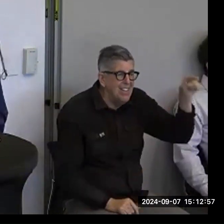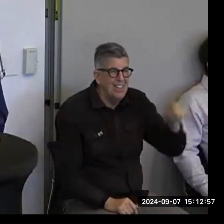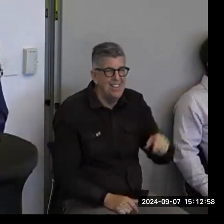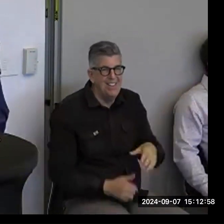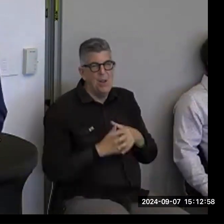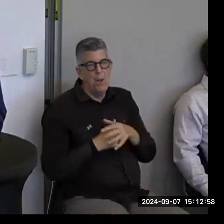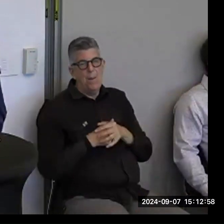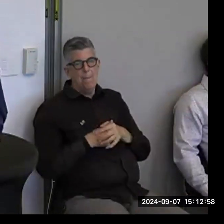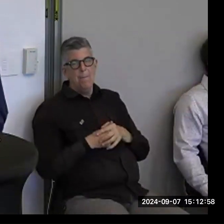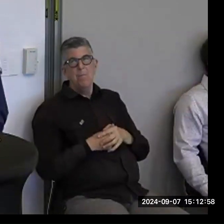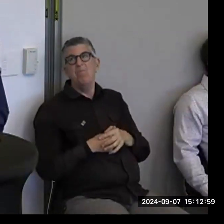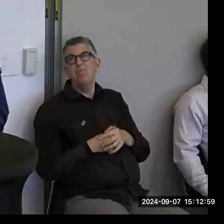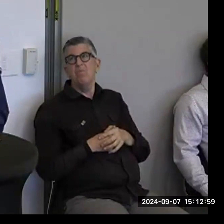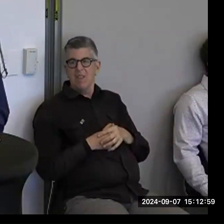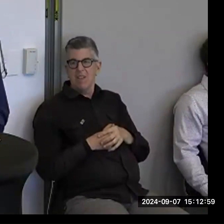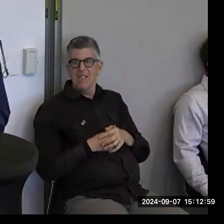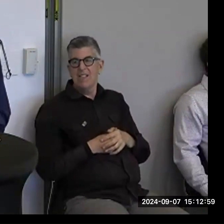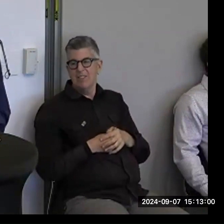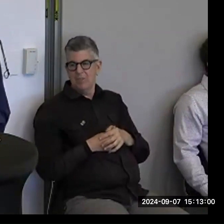So